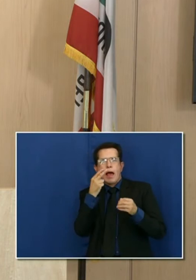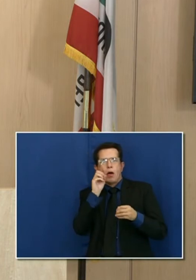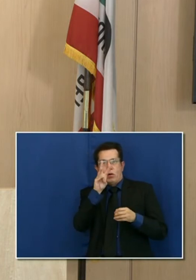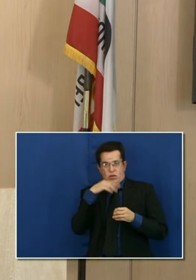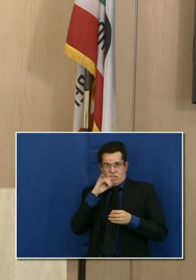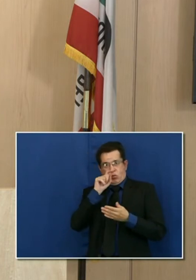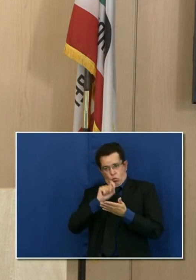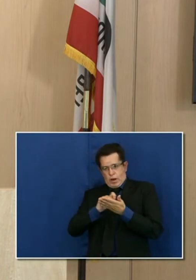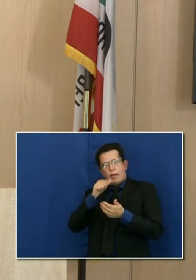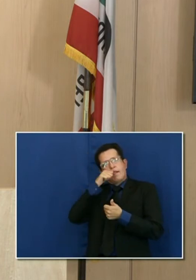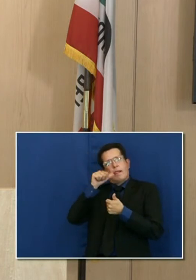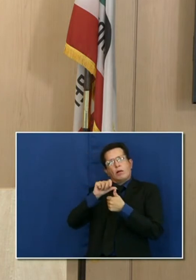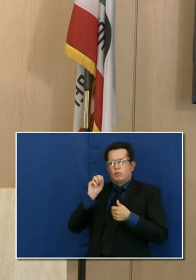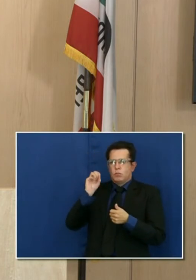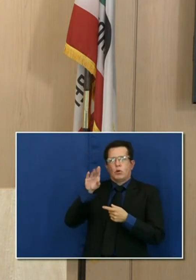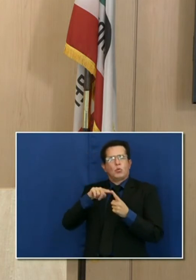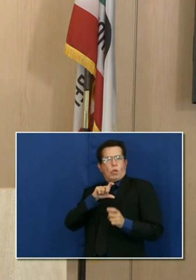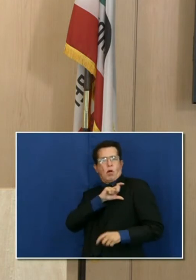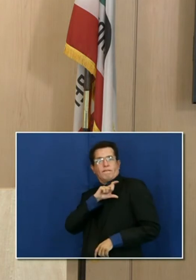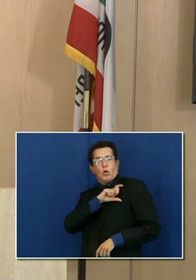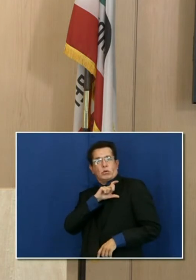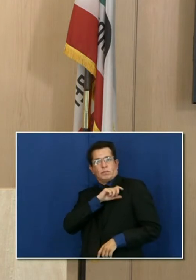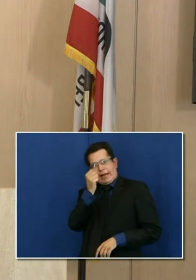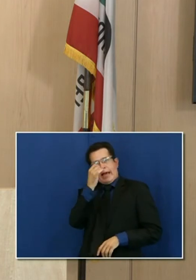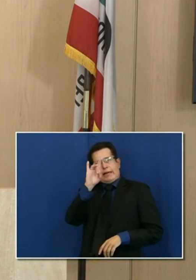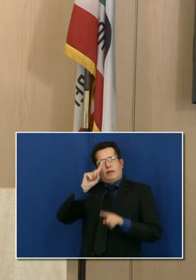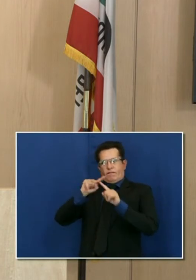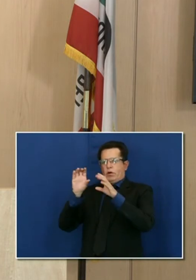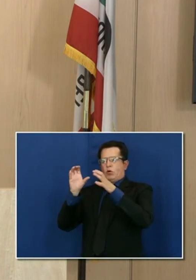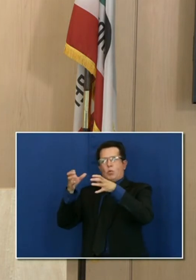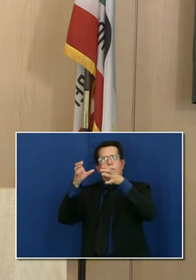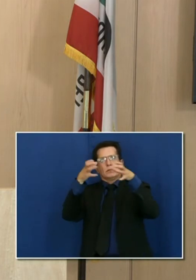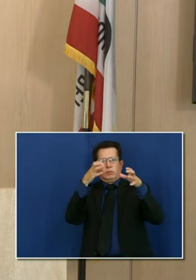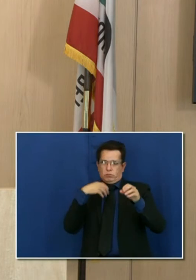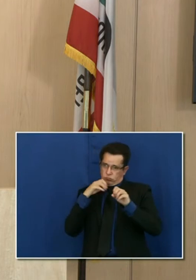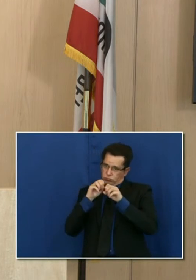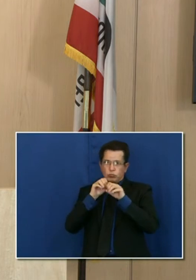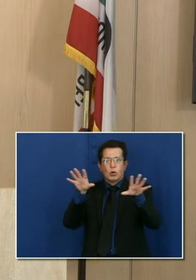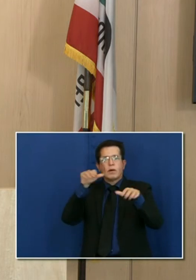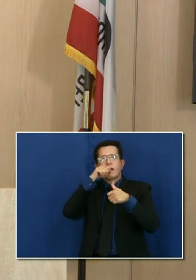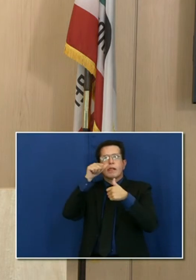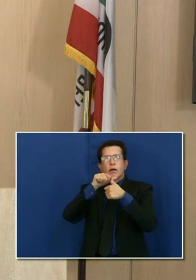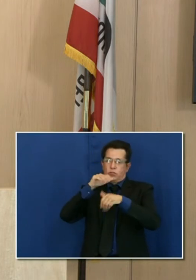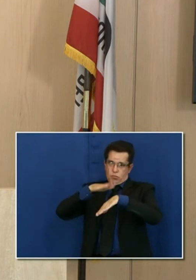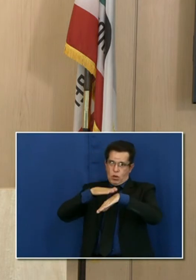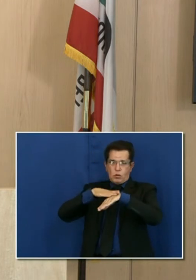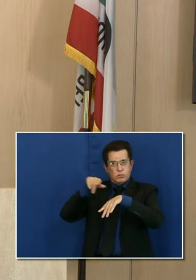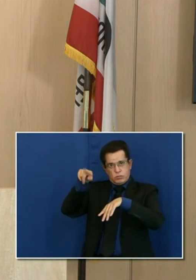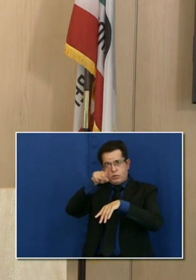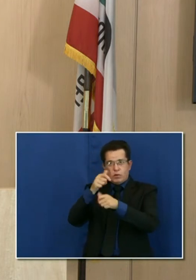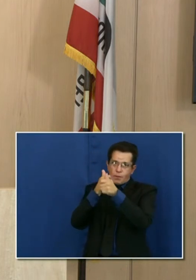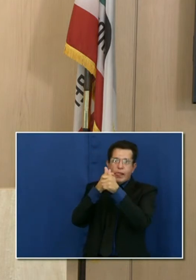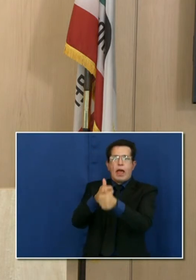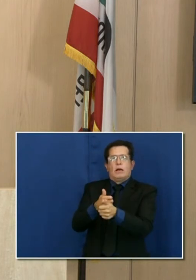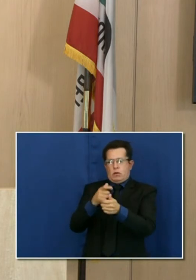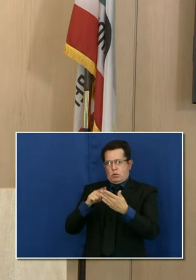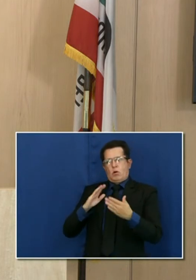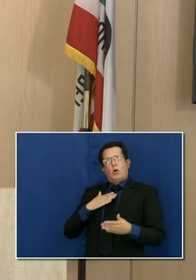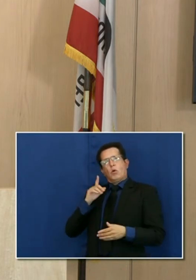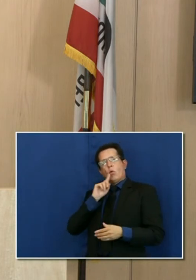law enforcement from the 18 municipalities to support the efforts of complying with the